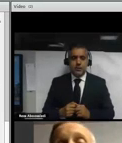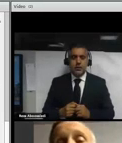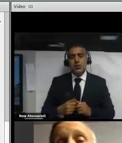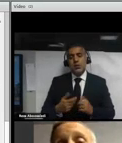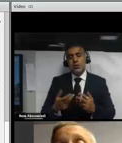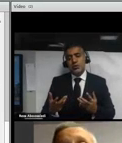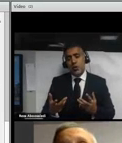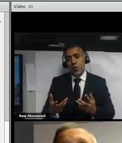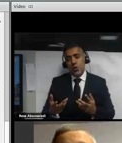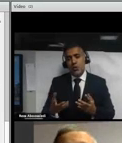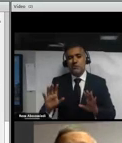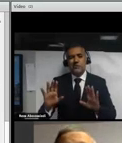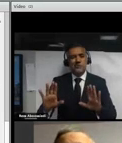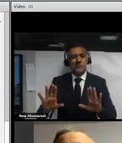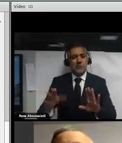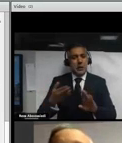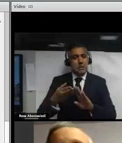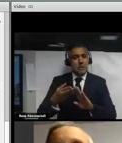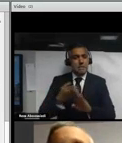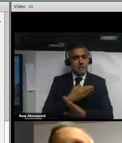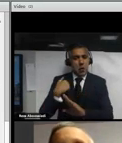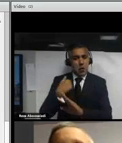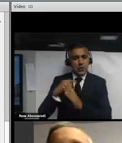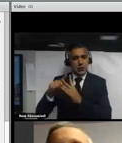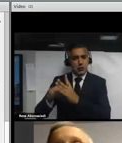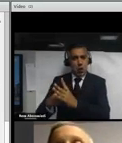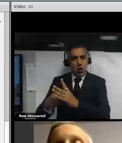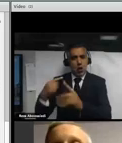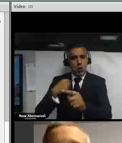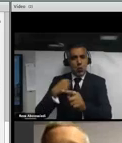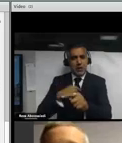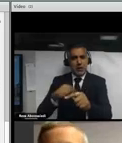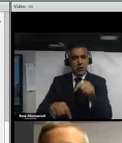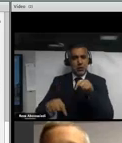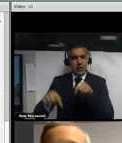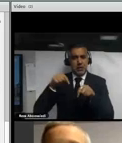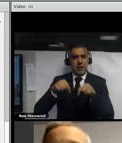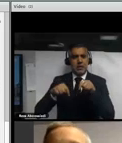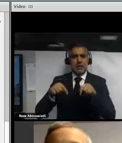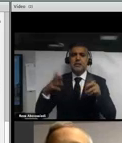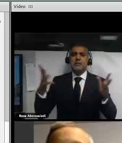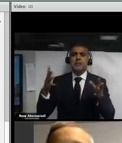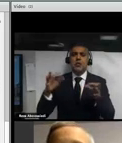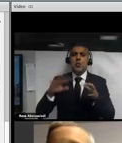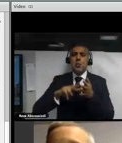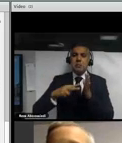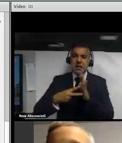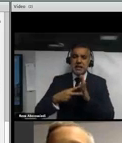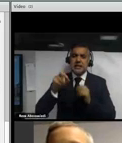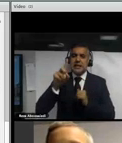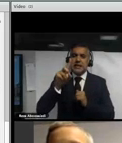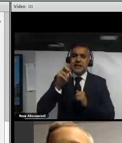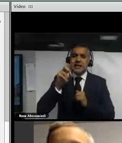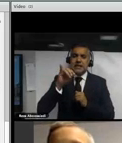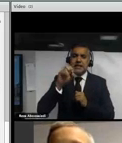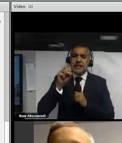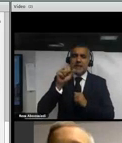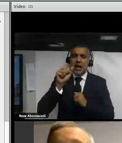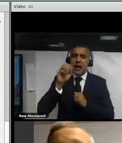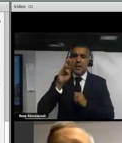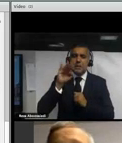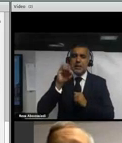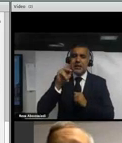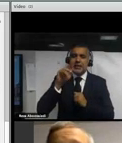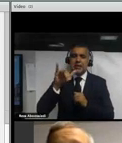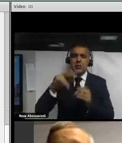So before we get started, we have to step back and say, what is disability? When we say the word disability, usually in